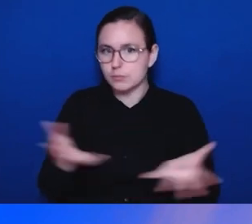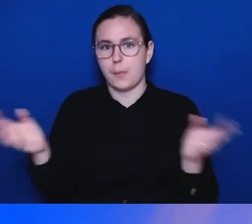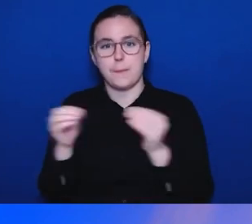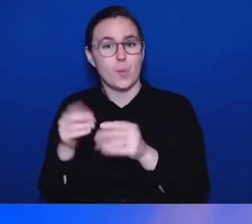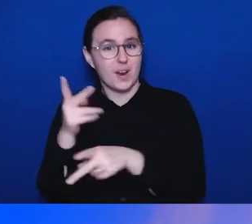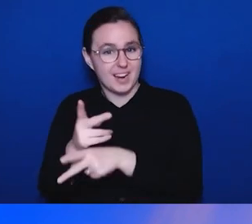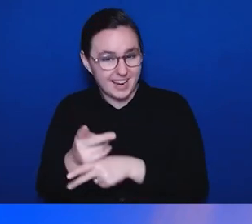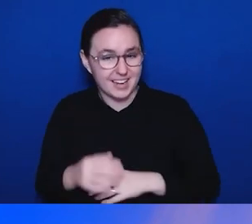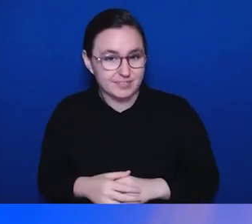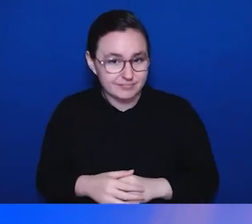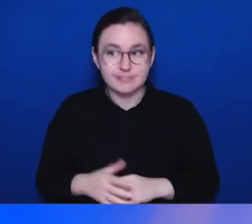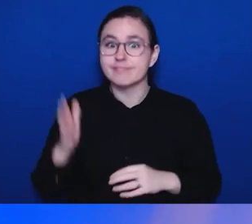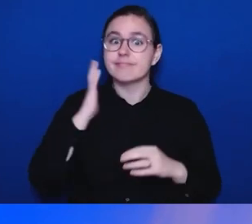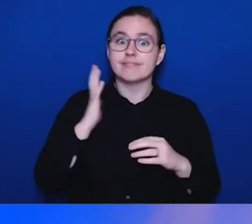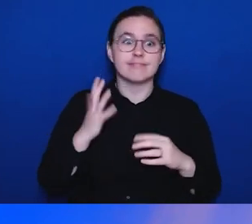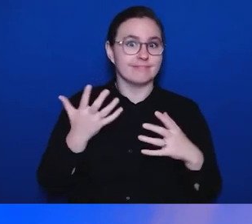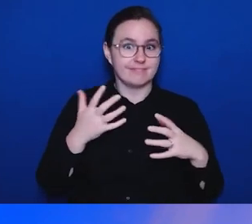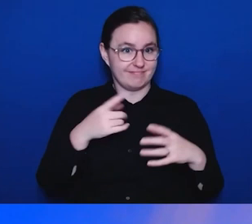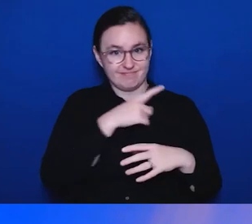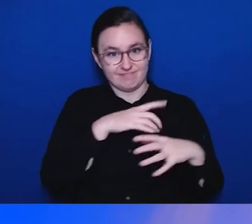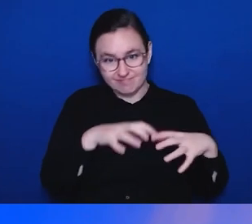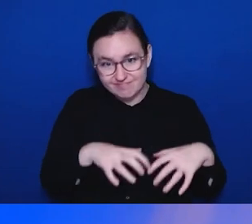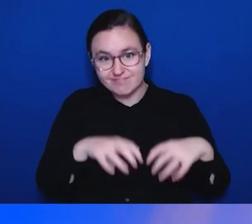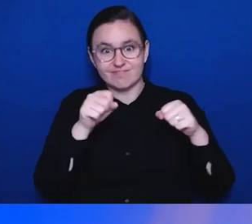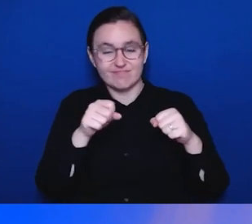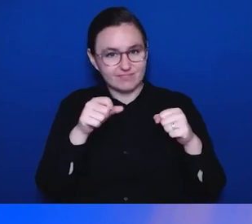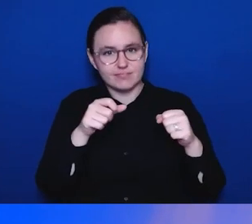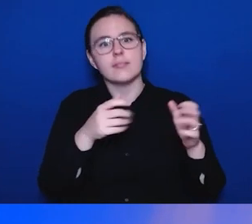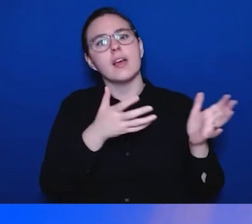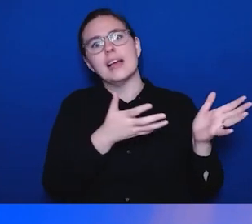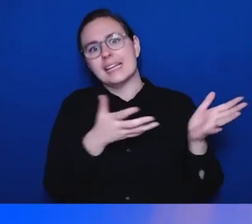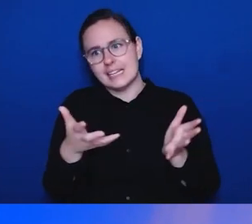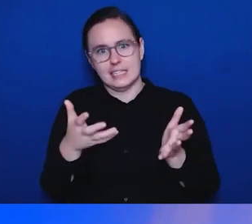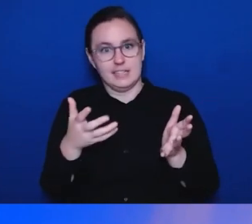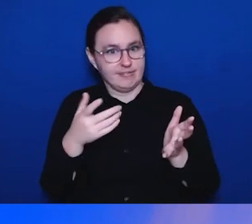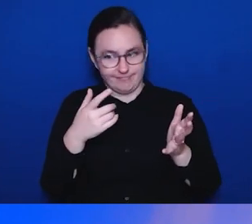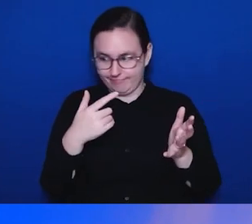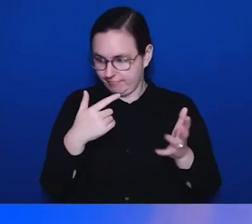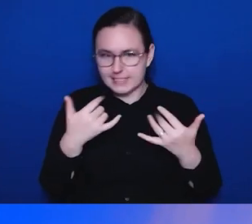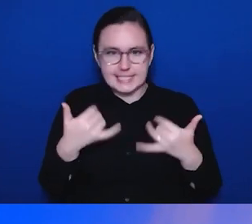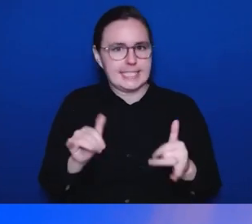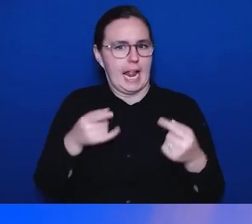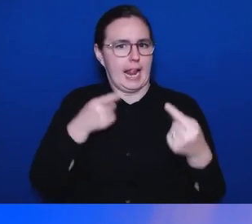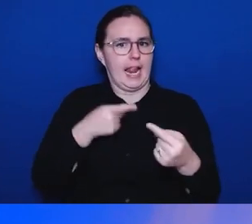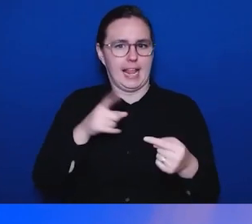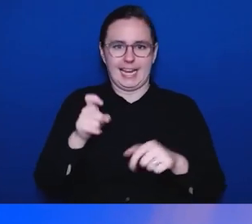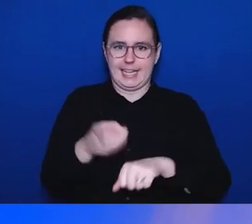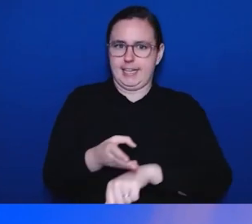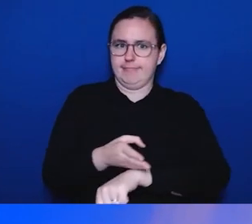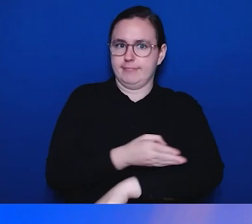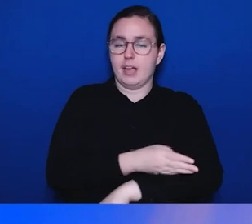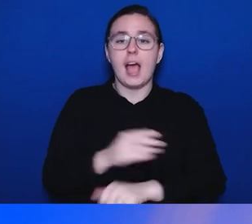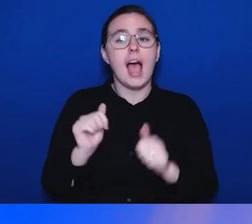care. We couldn't afford that approach 5 years ago, and we sure can't afford it today. If the pandemic taught us one thing,